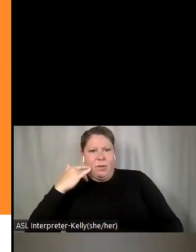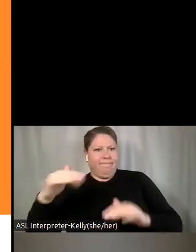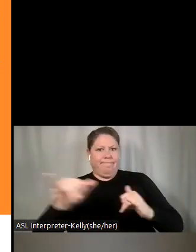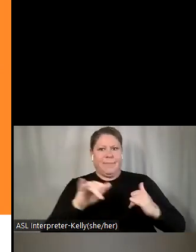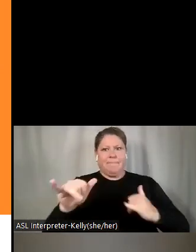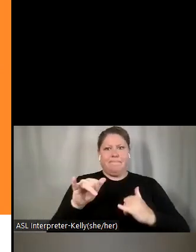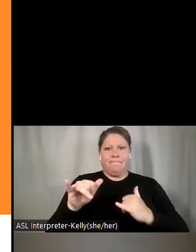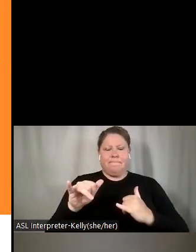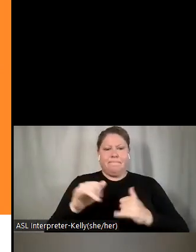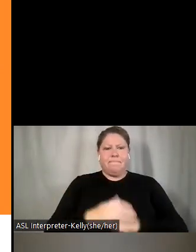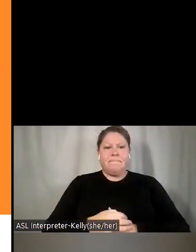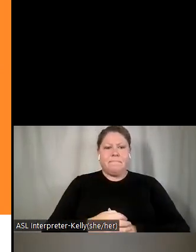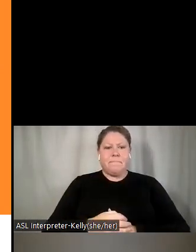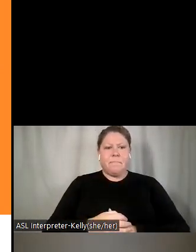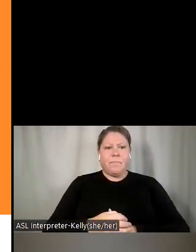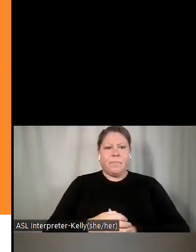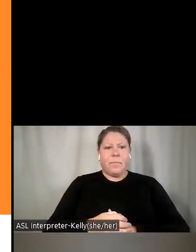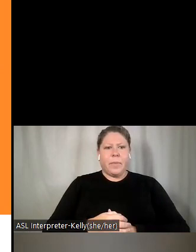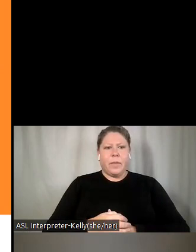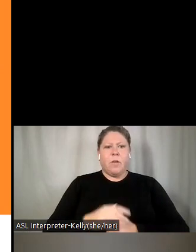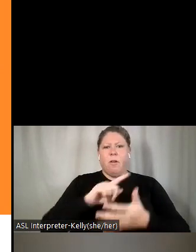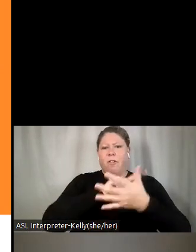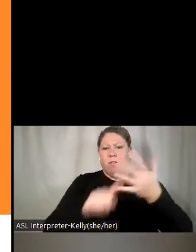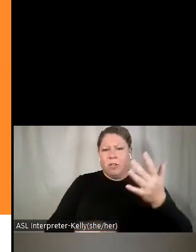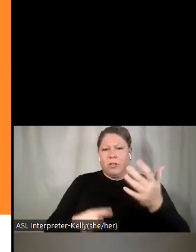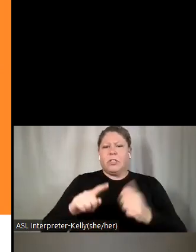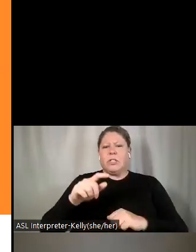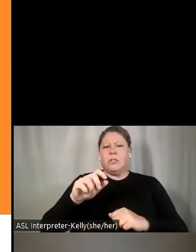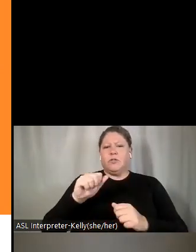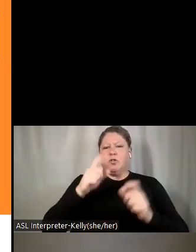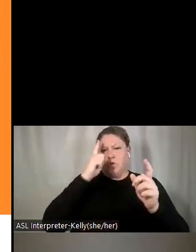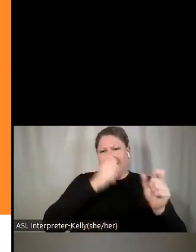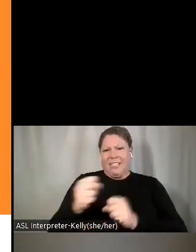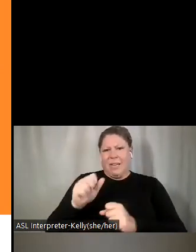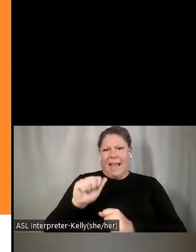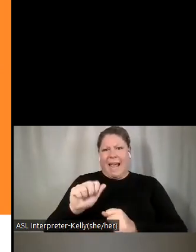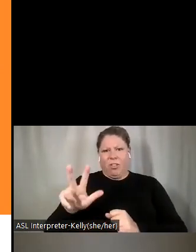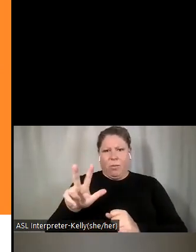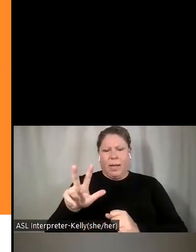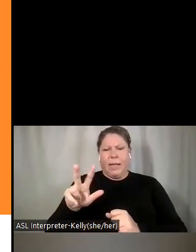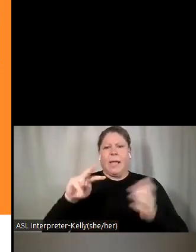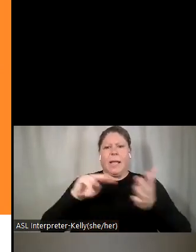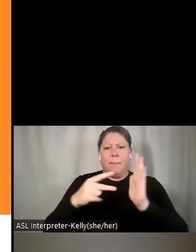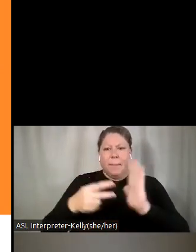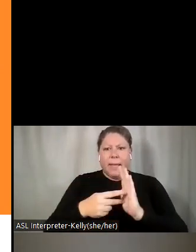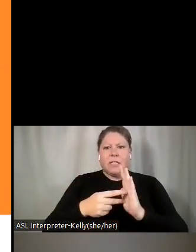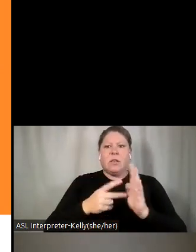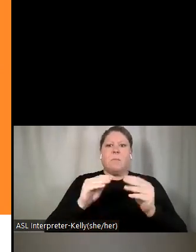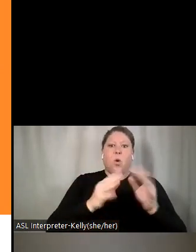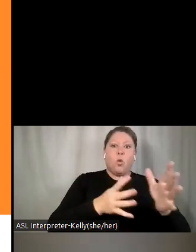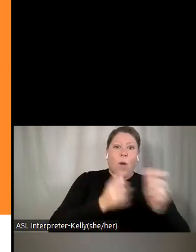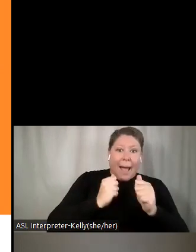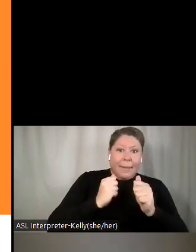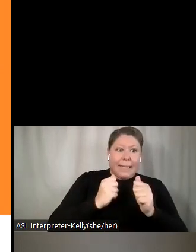strategic A3s that I just spoke to, we're really driving both rapid, incremental, and long-term